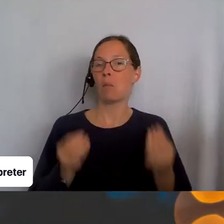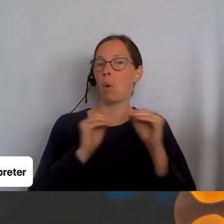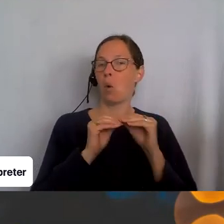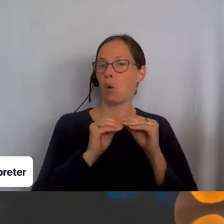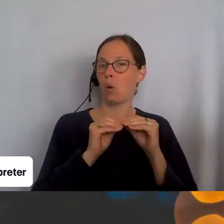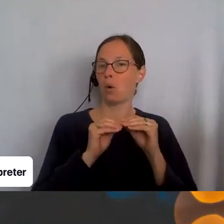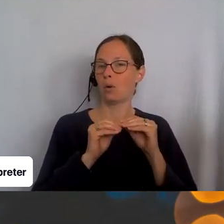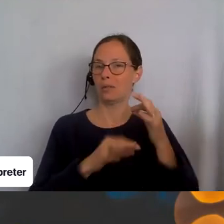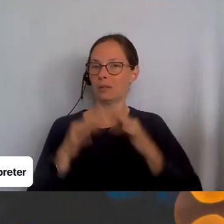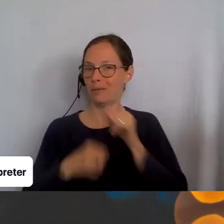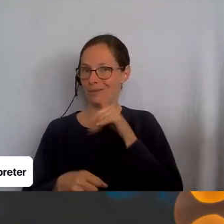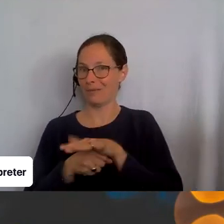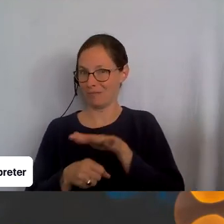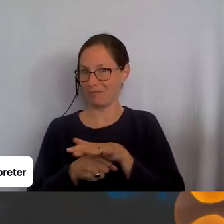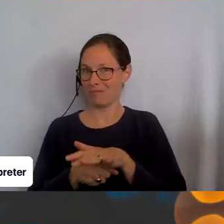than not enough.